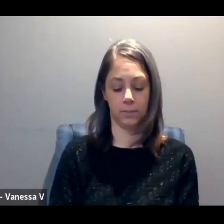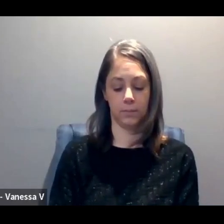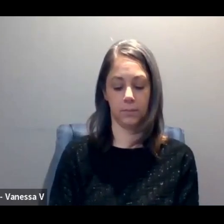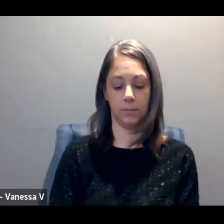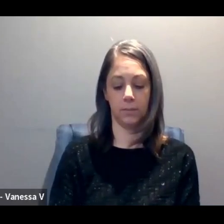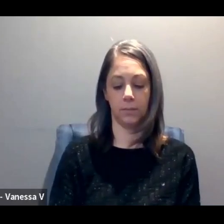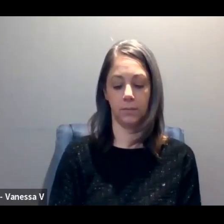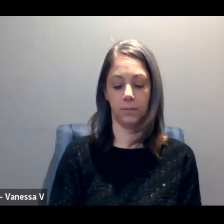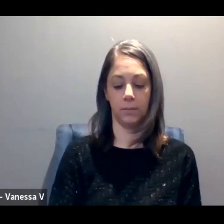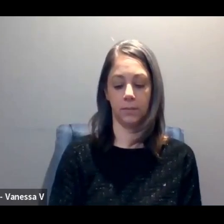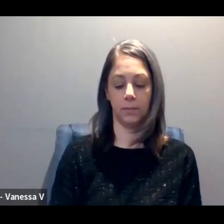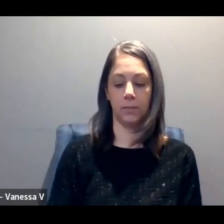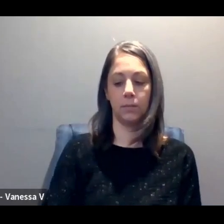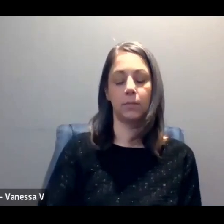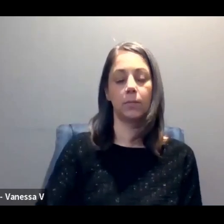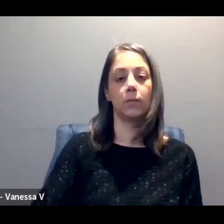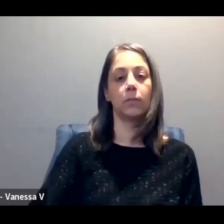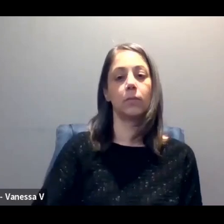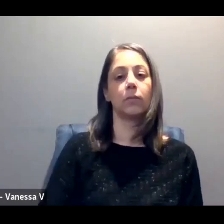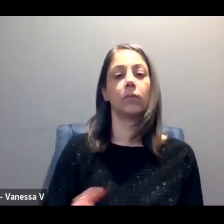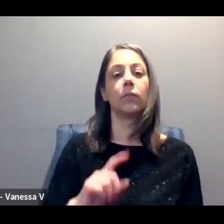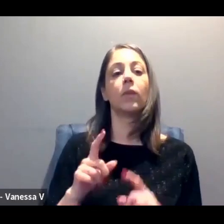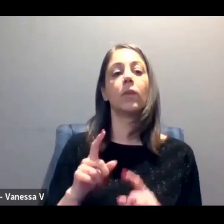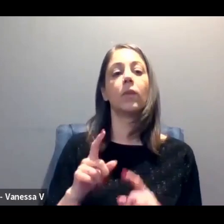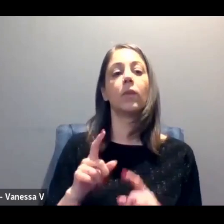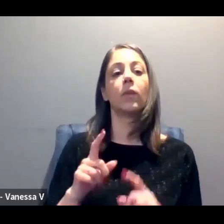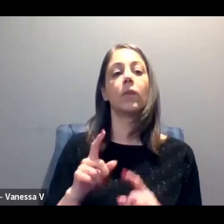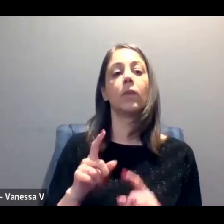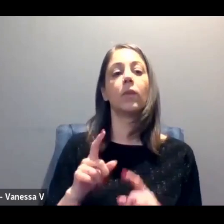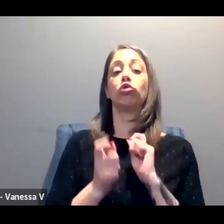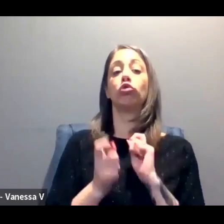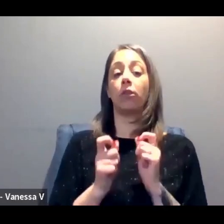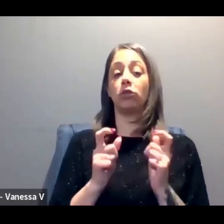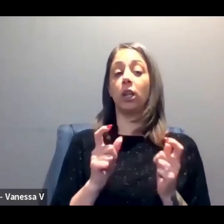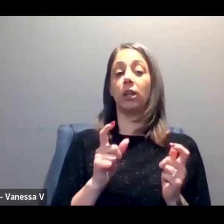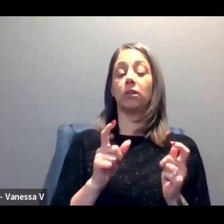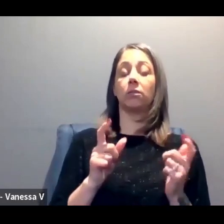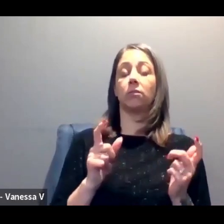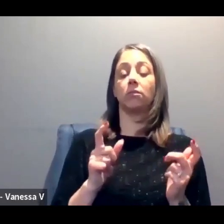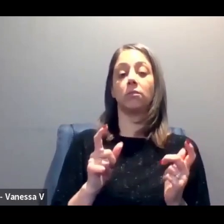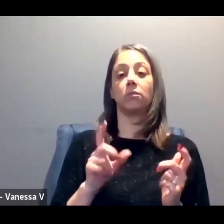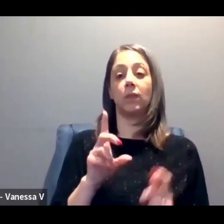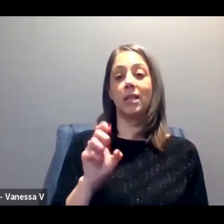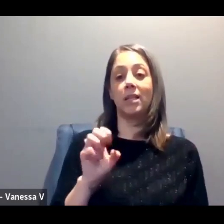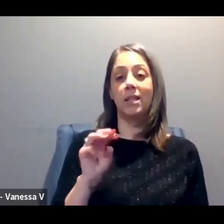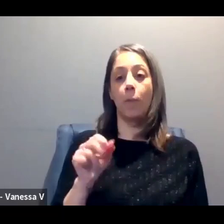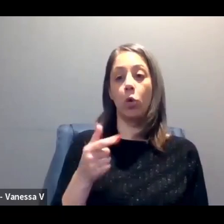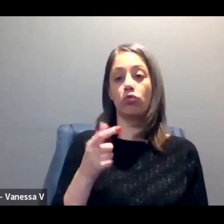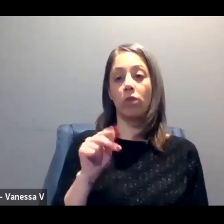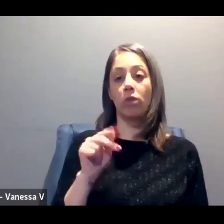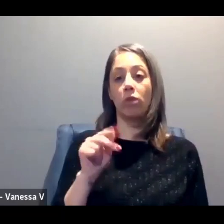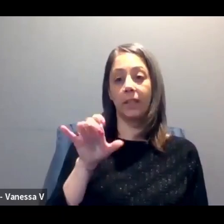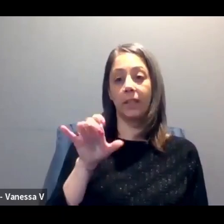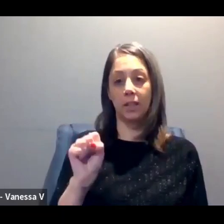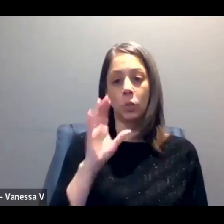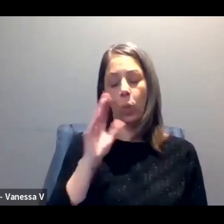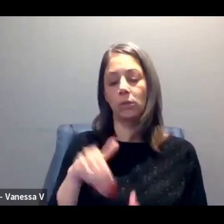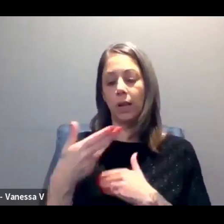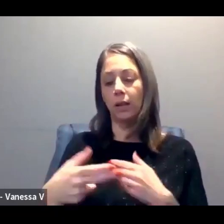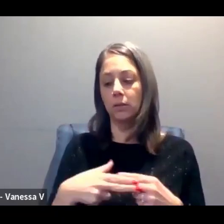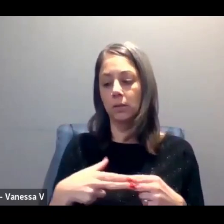So first we're going to kind of talk about the changing demographics that we see here in Minnesota, and we're going to move to the next